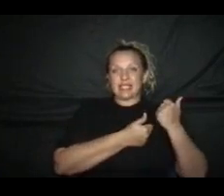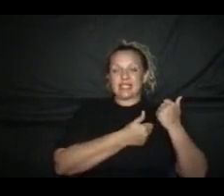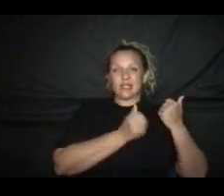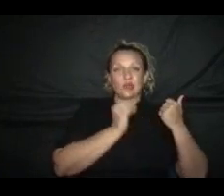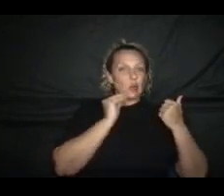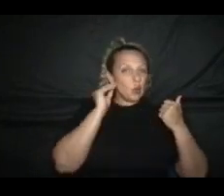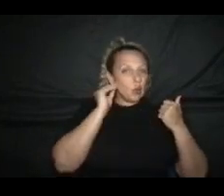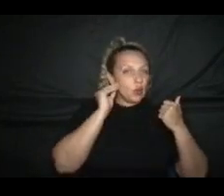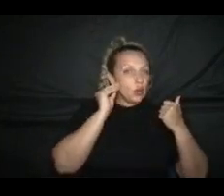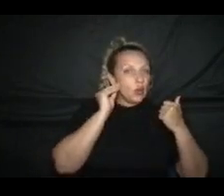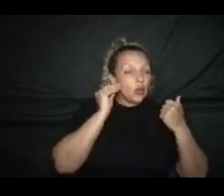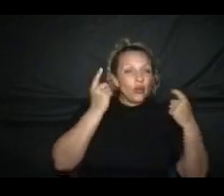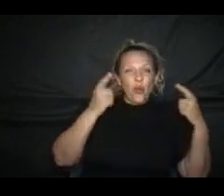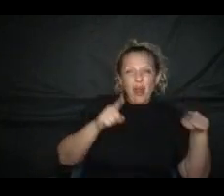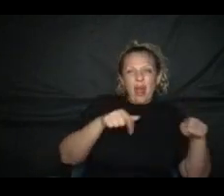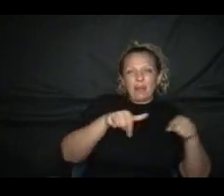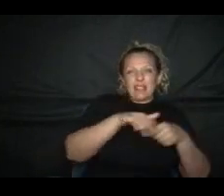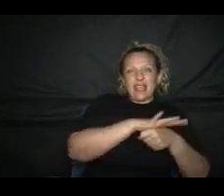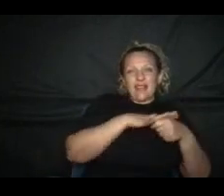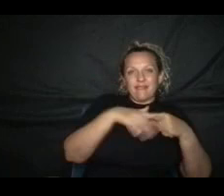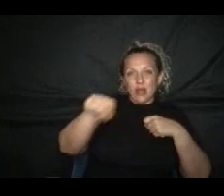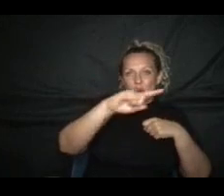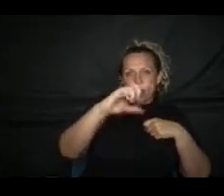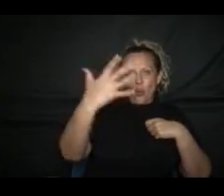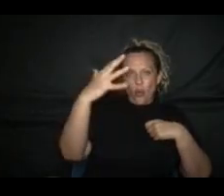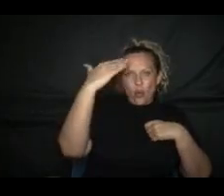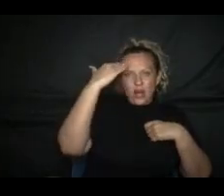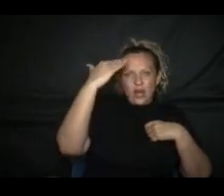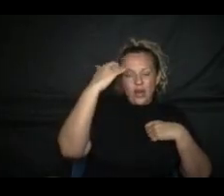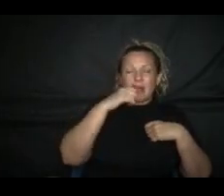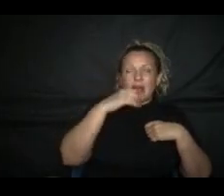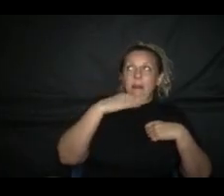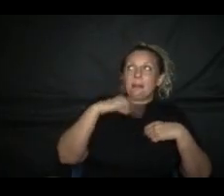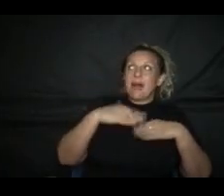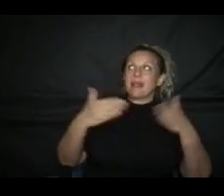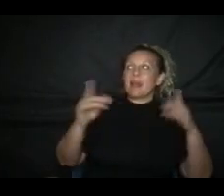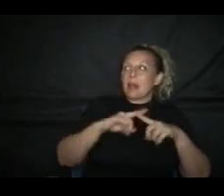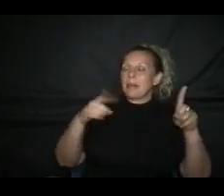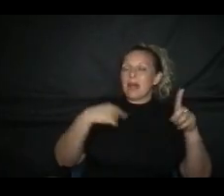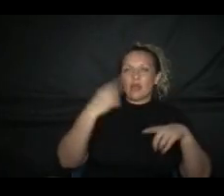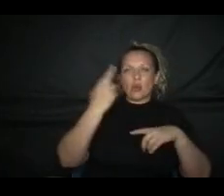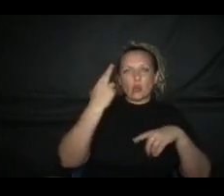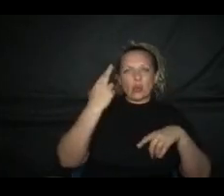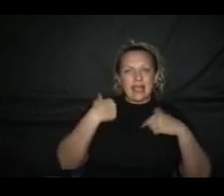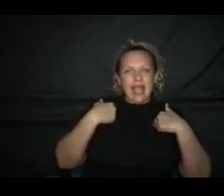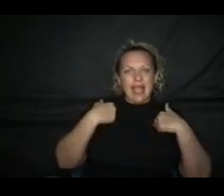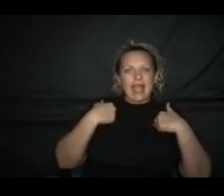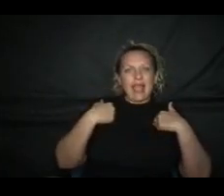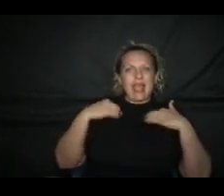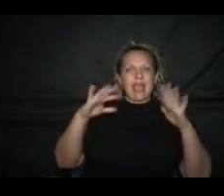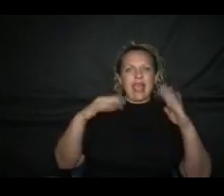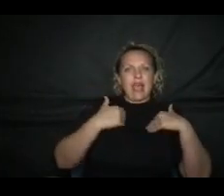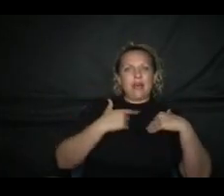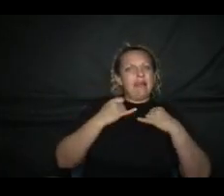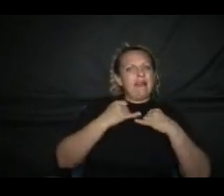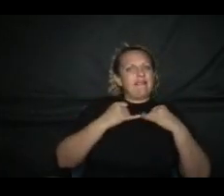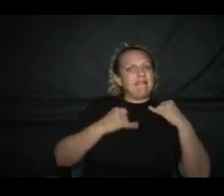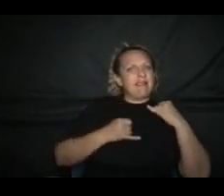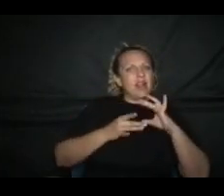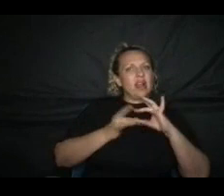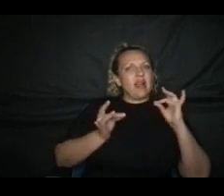to that block. I mean, everybody knows. I'm not saying that it's a bad thing, but the reason and my final comment